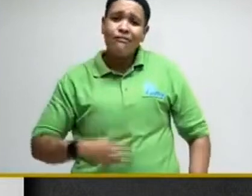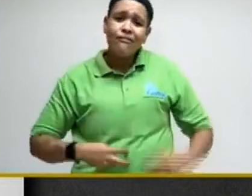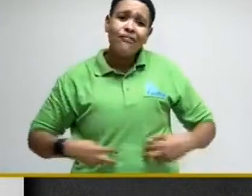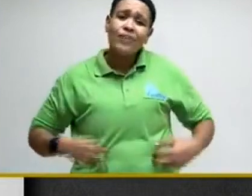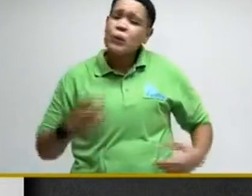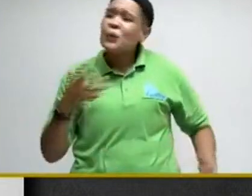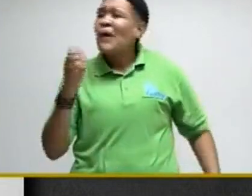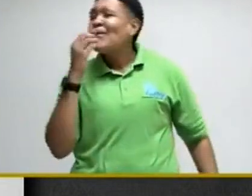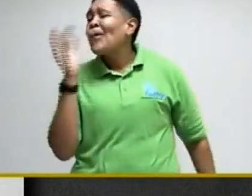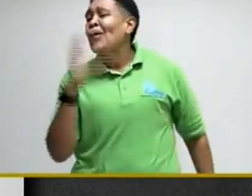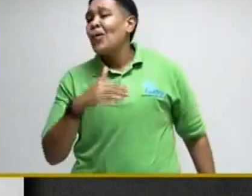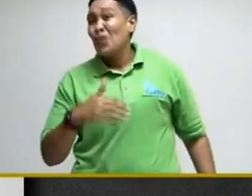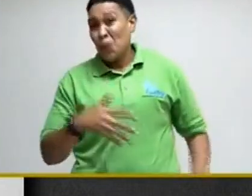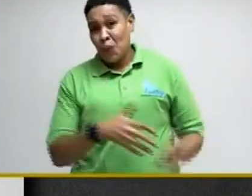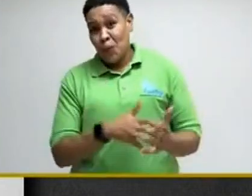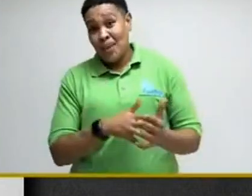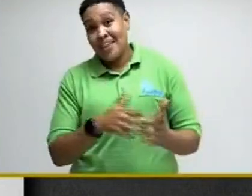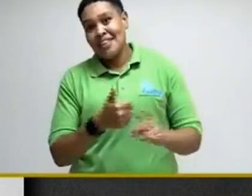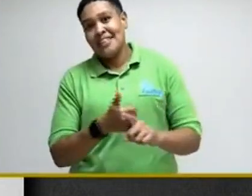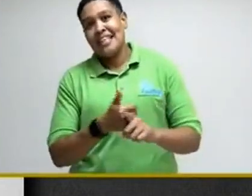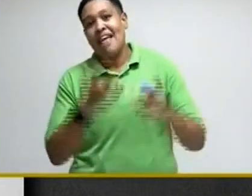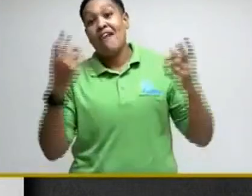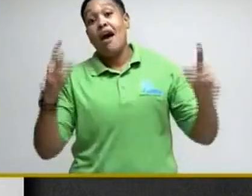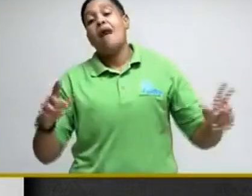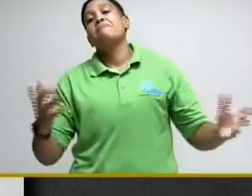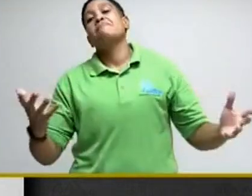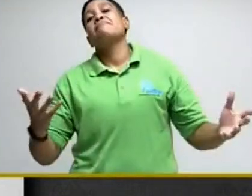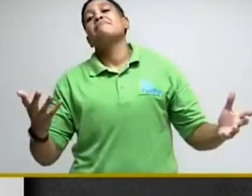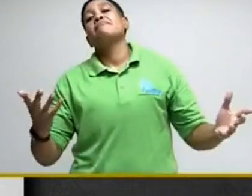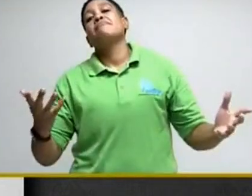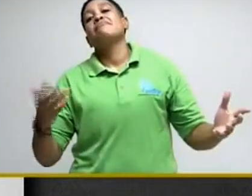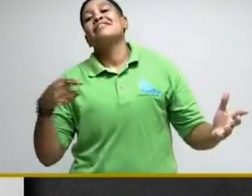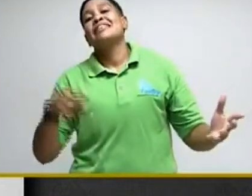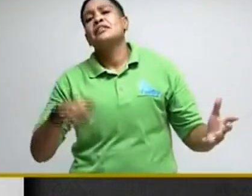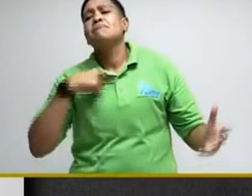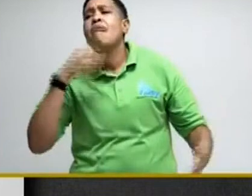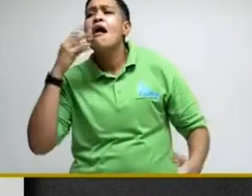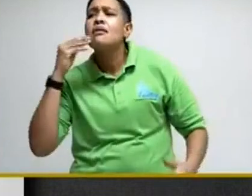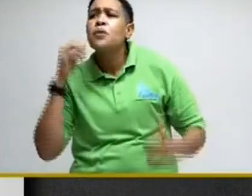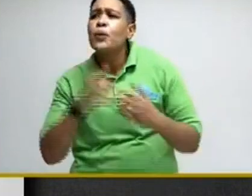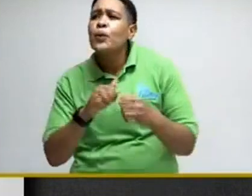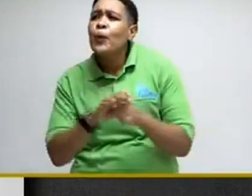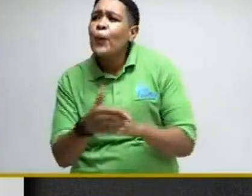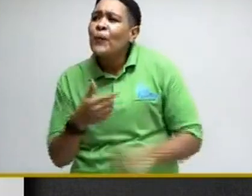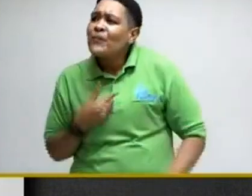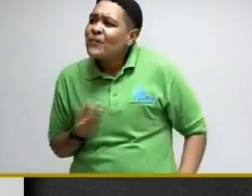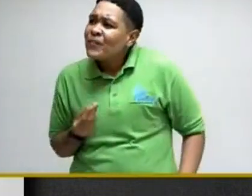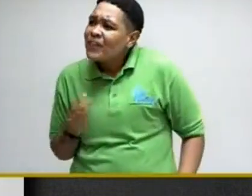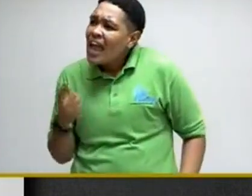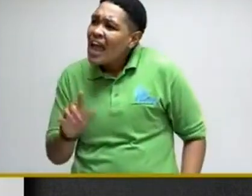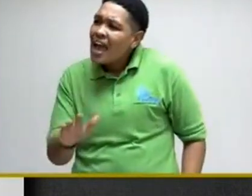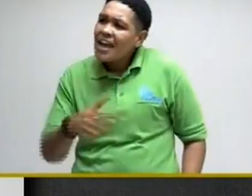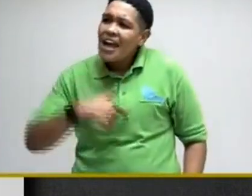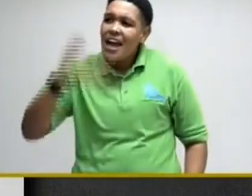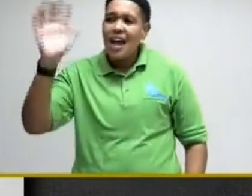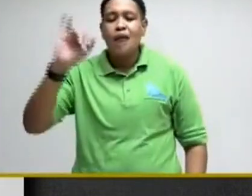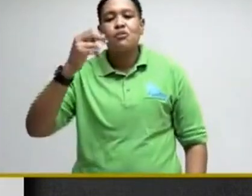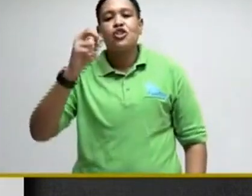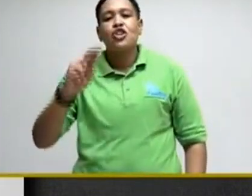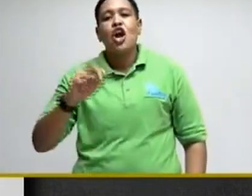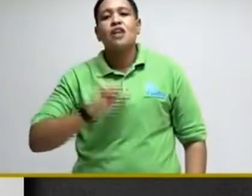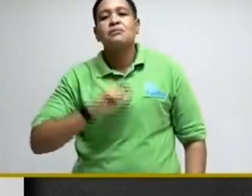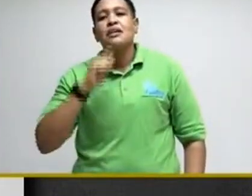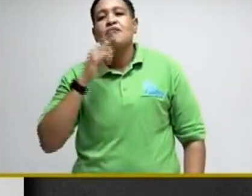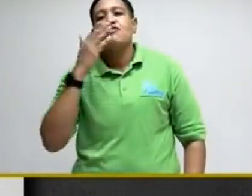and overall grazing beside death's door. This was my experience with COVID-19. Hi, I'm John, and I'm